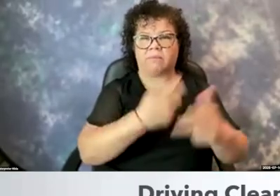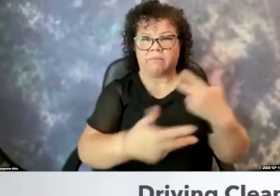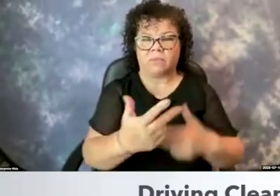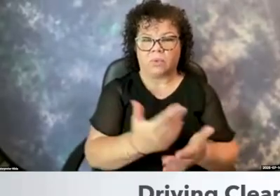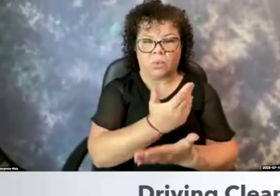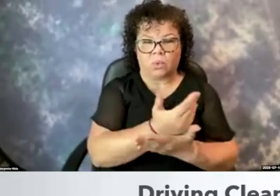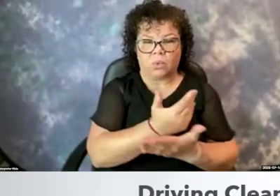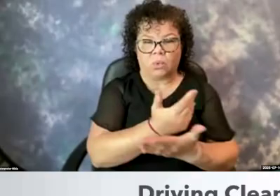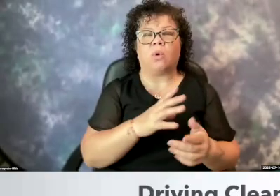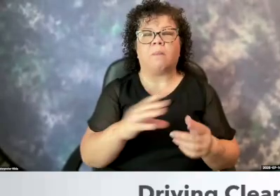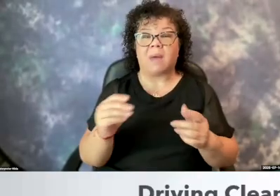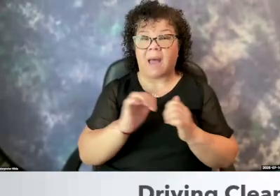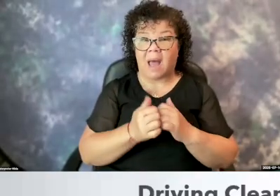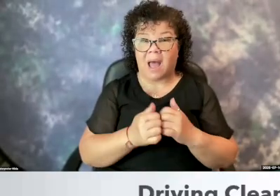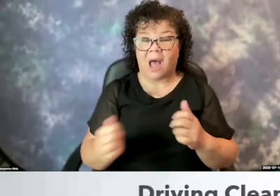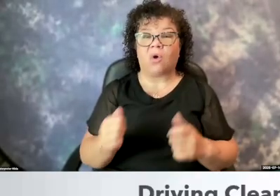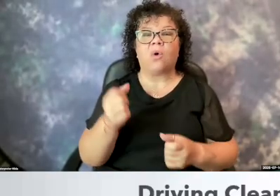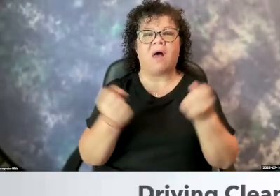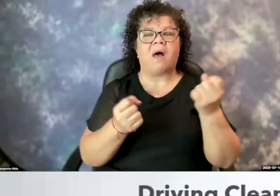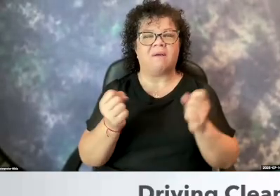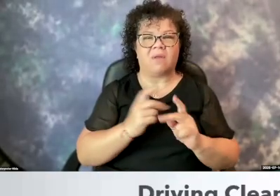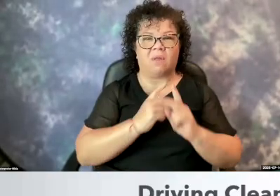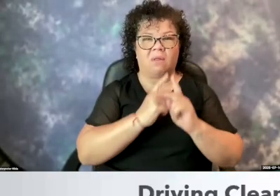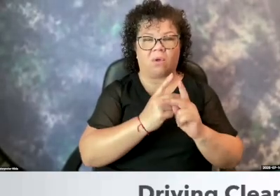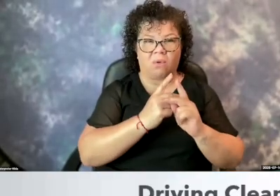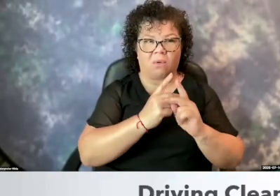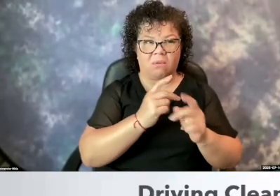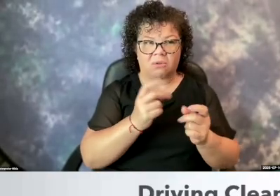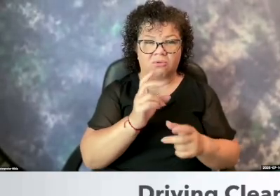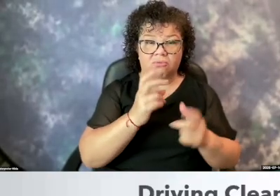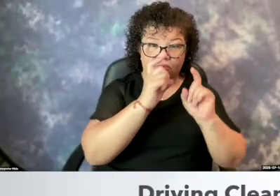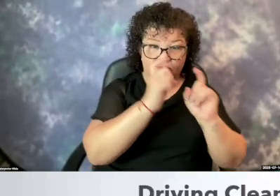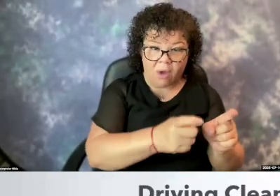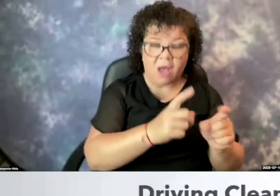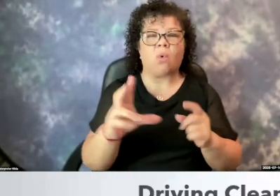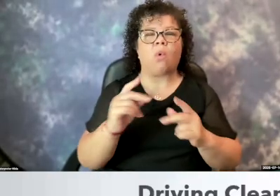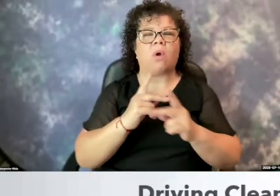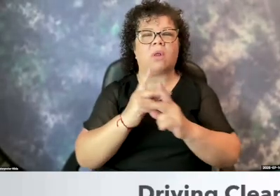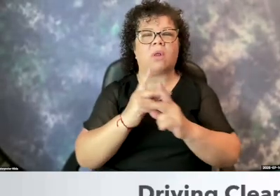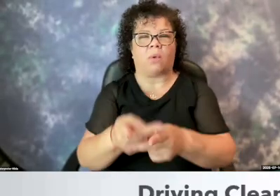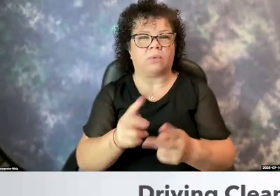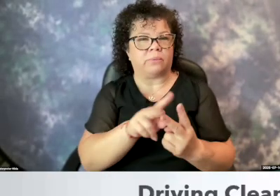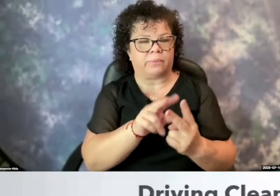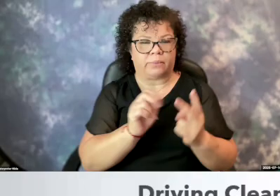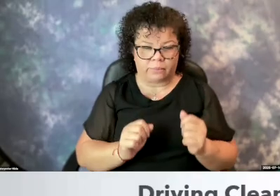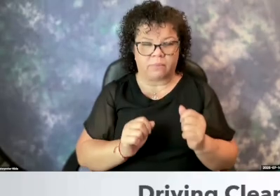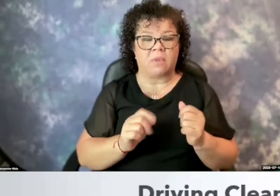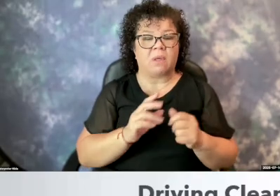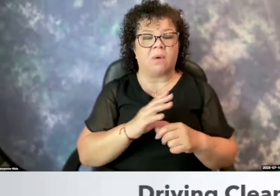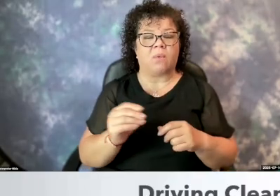individuals replace older vehicles with a clean vehicle and offers financial support by way of a vehicle grant or a low-interest